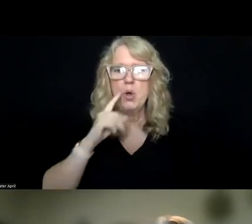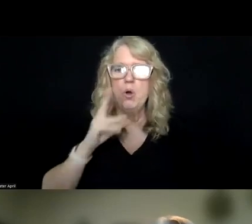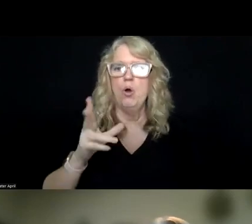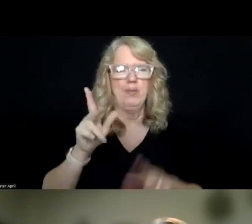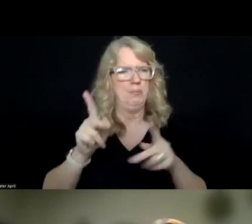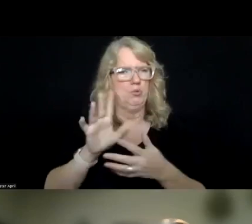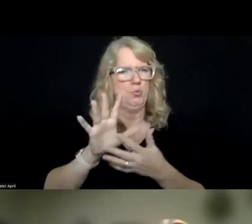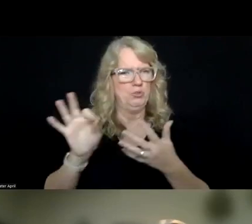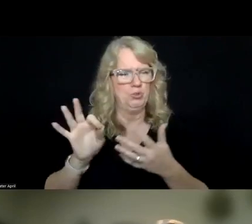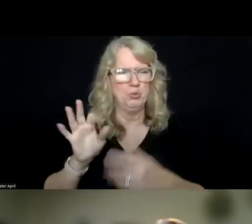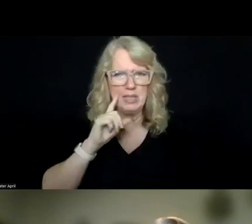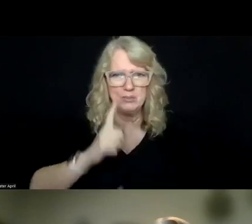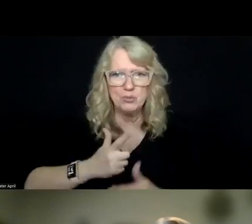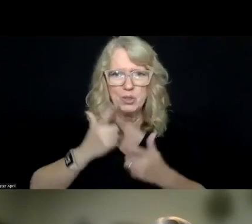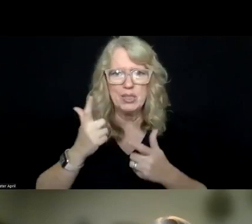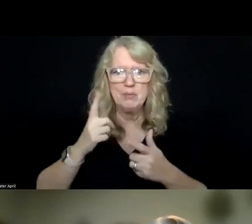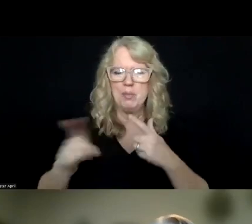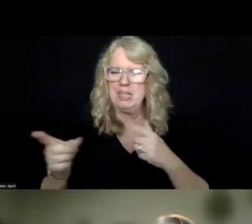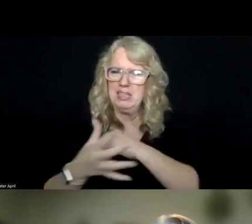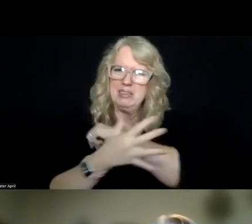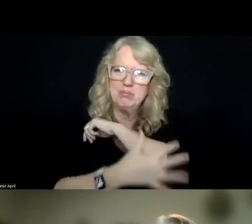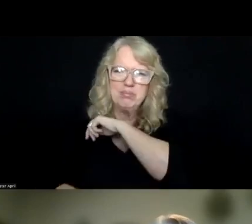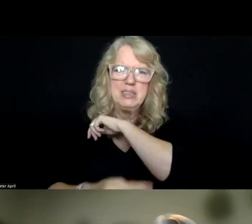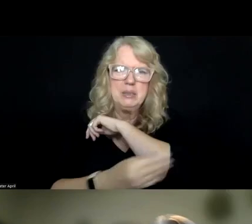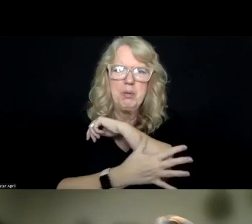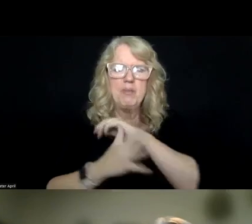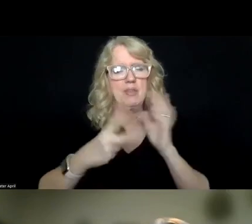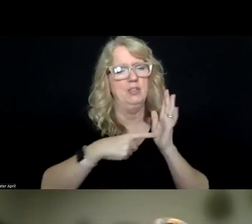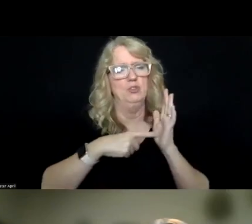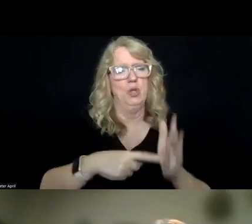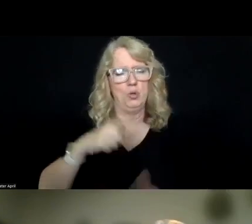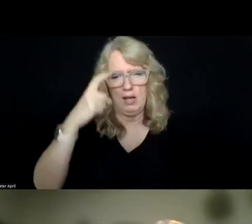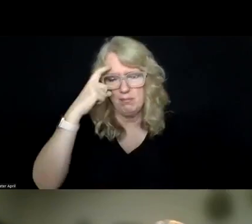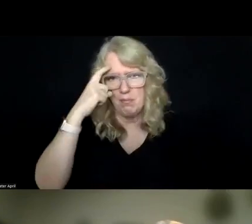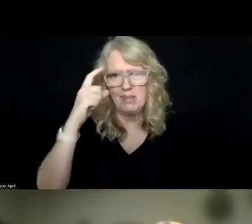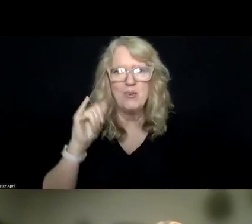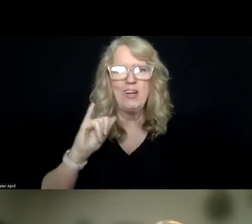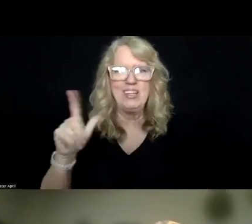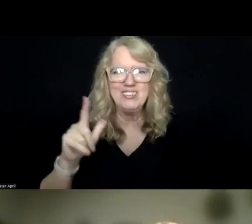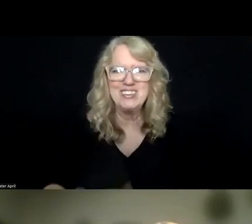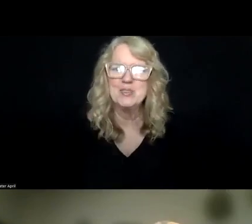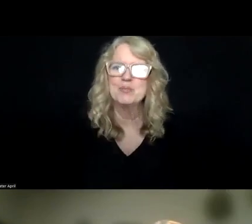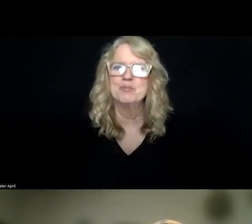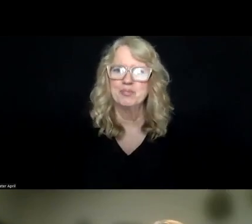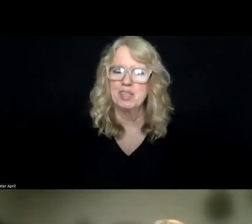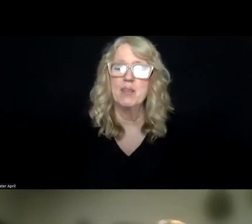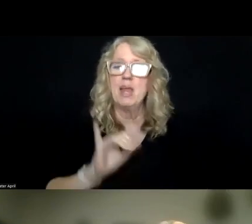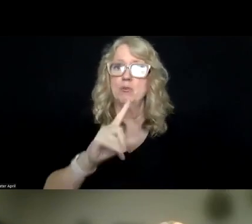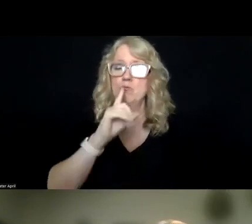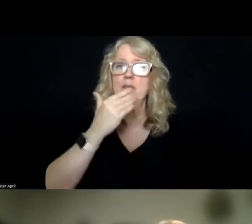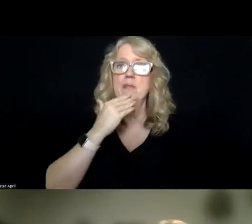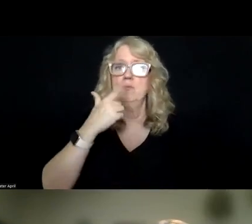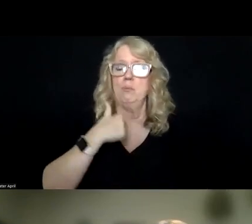choose, in their mind, choose to live in deep poverty, was somehow a sign of mental illness. So. And that really served me well, too, when I went to